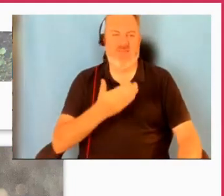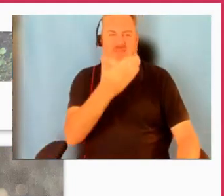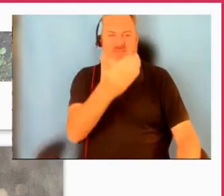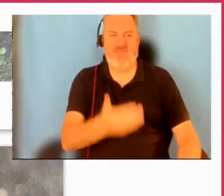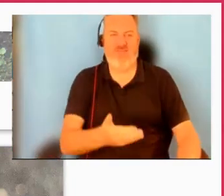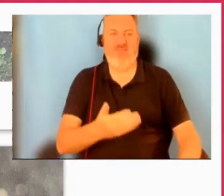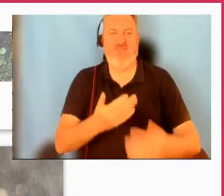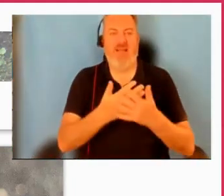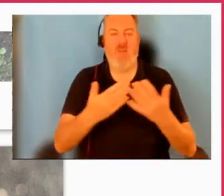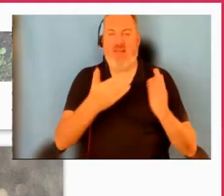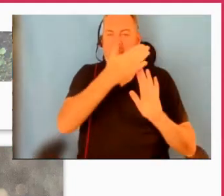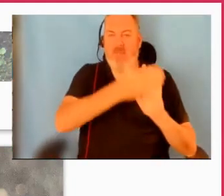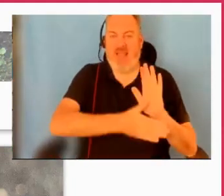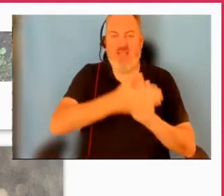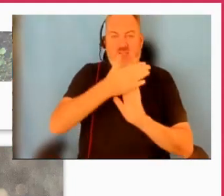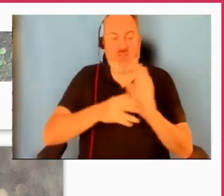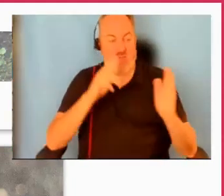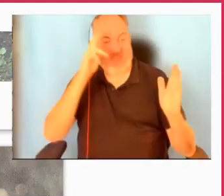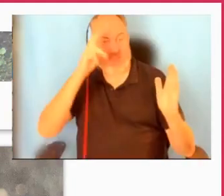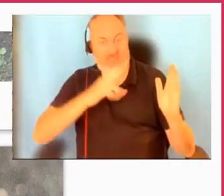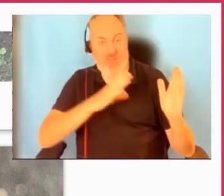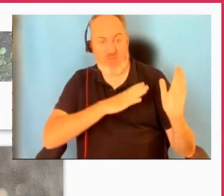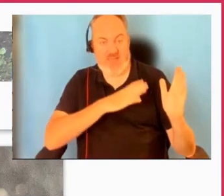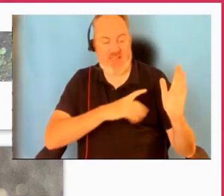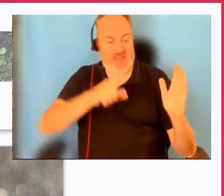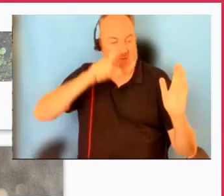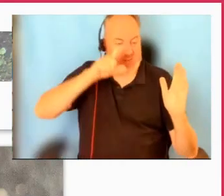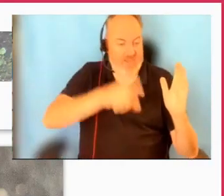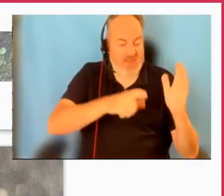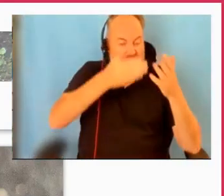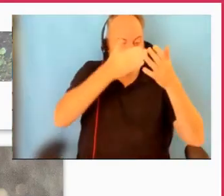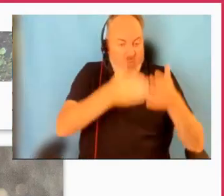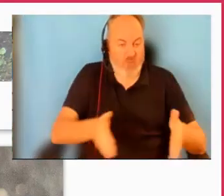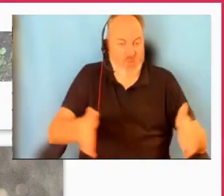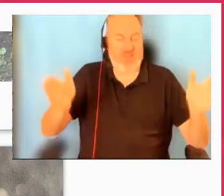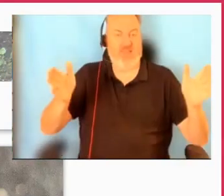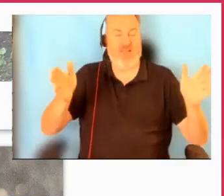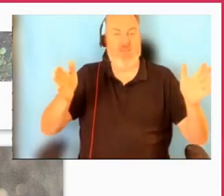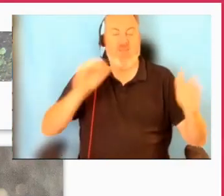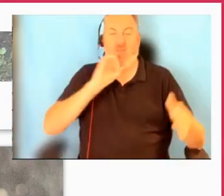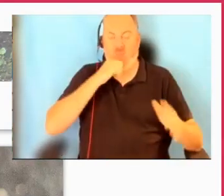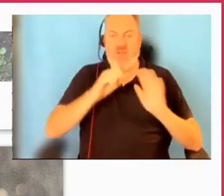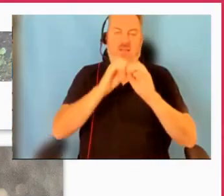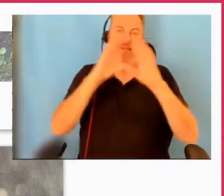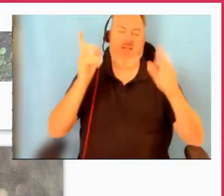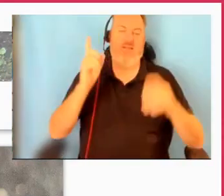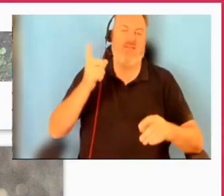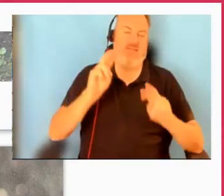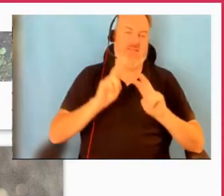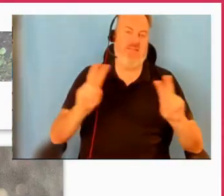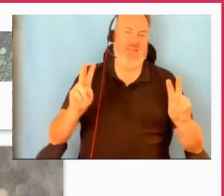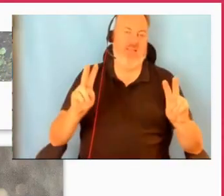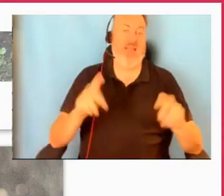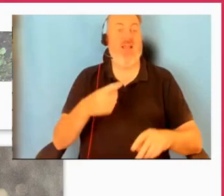many pages that you've viewed, and if you click into them, the module will expand. And it'll also tell you